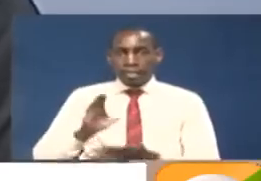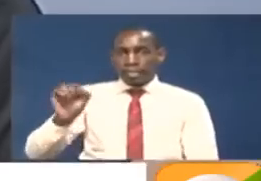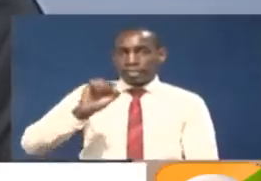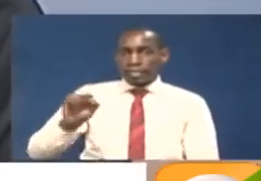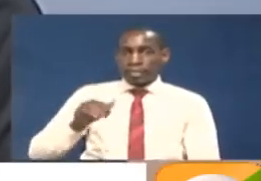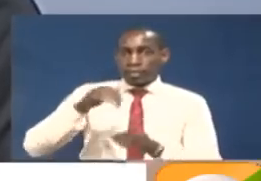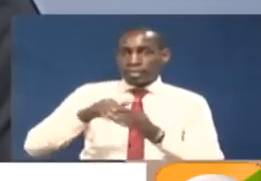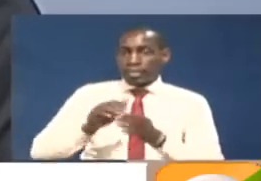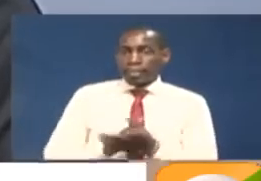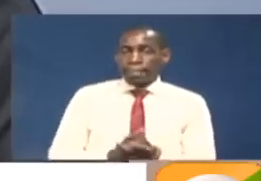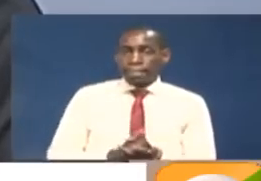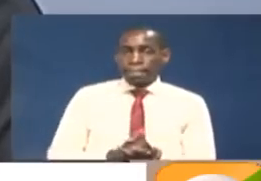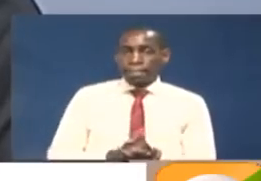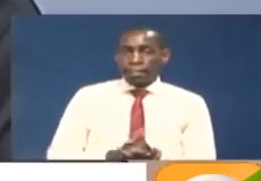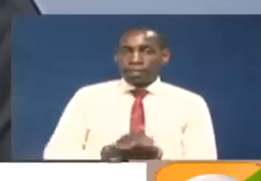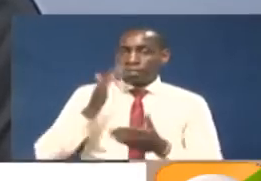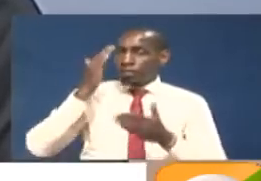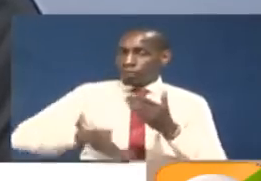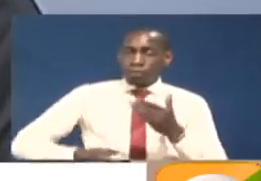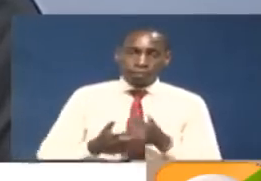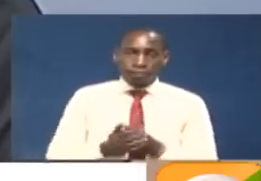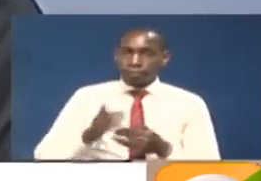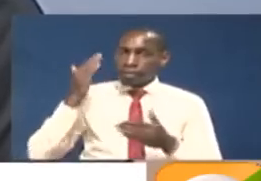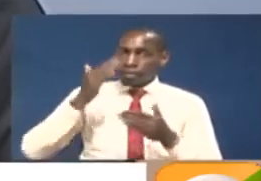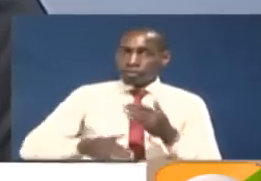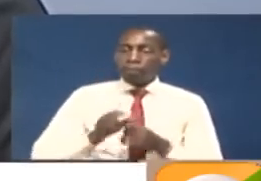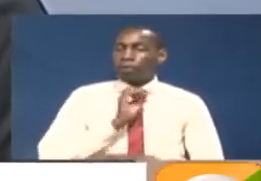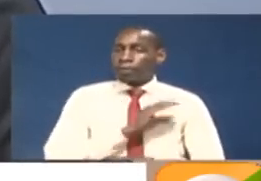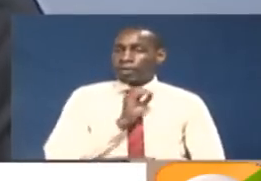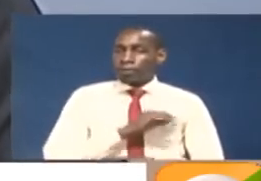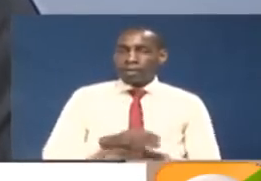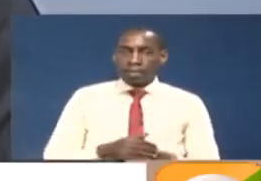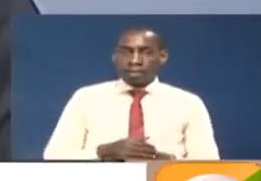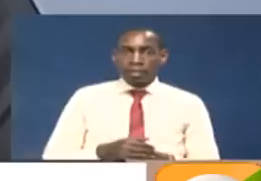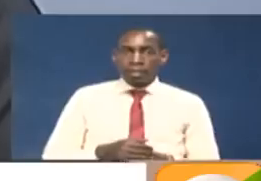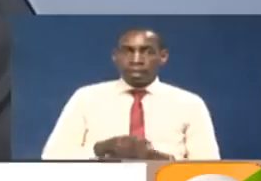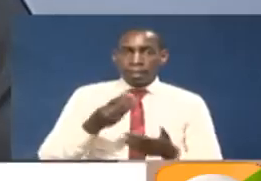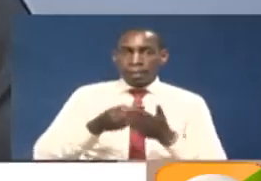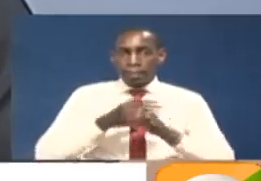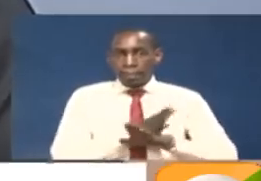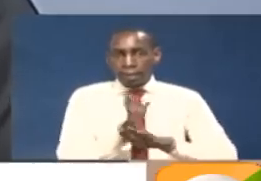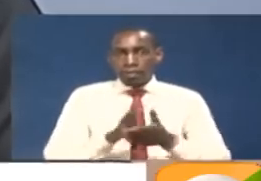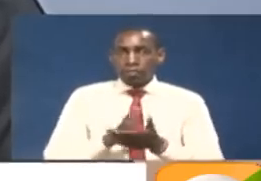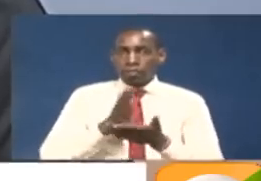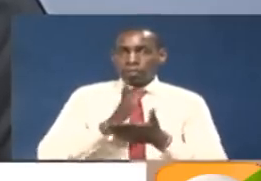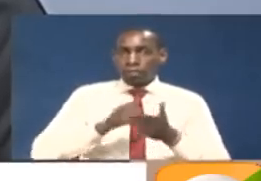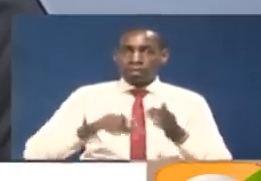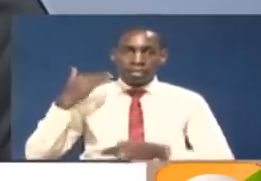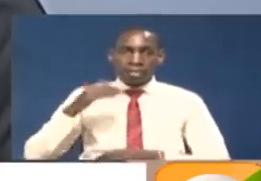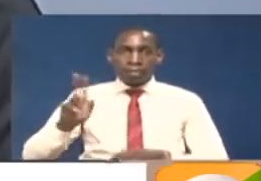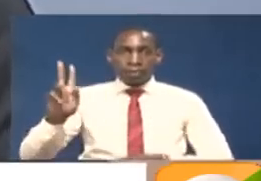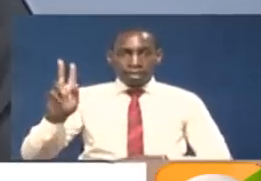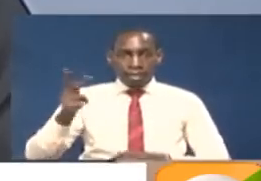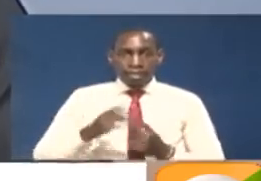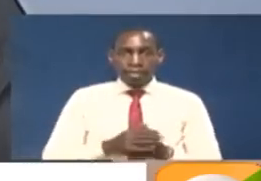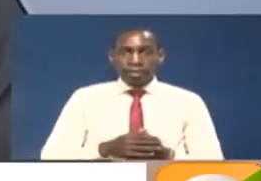Cabinet Secretary for Interior. Stop it. Stop your lamentations. Money laundering is actually a crime in